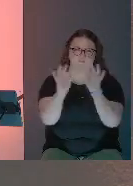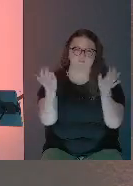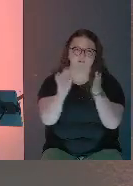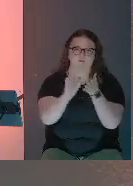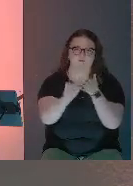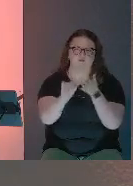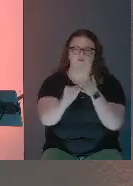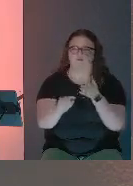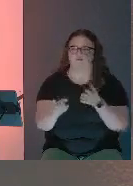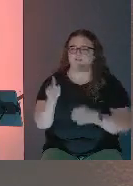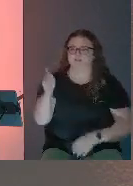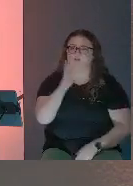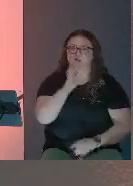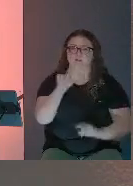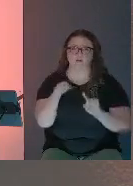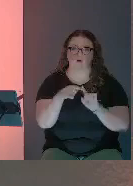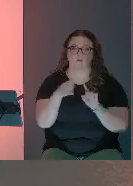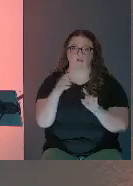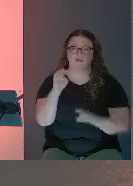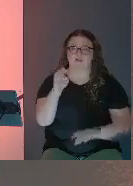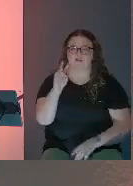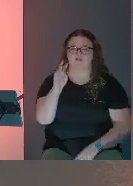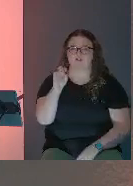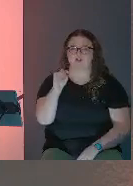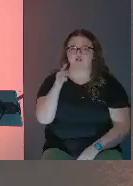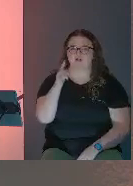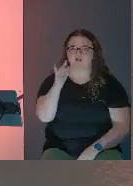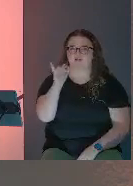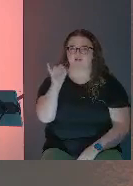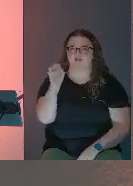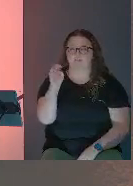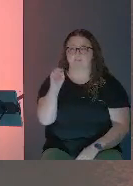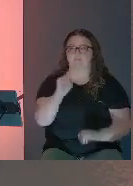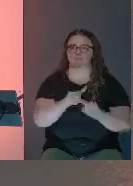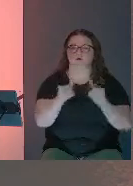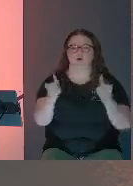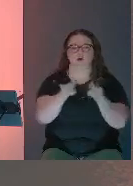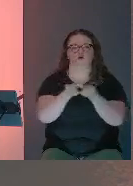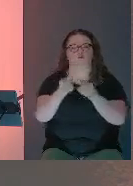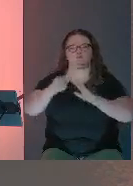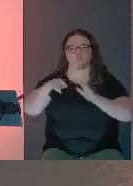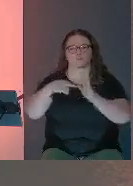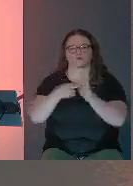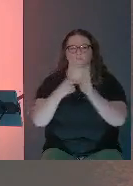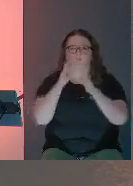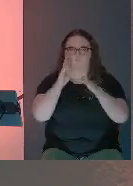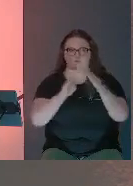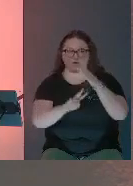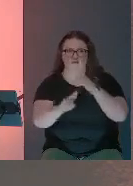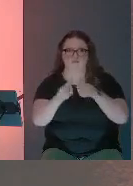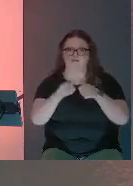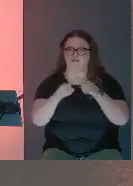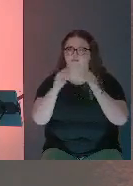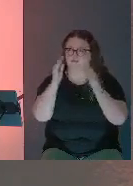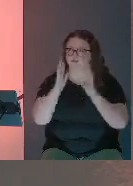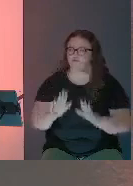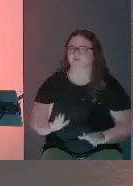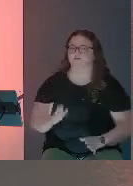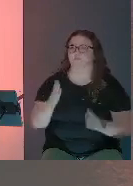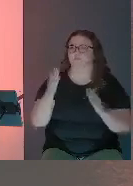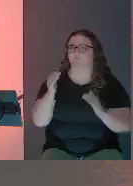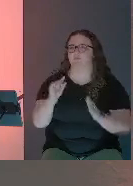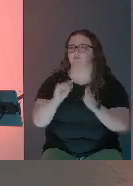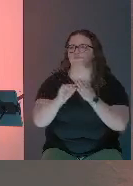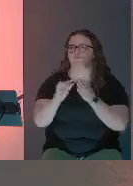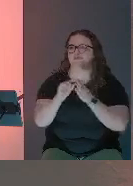here on Wednesday night, he talked about evangelism, but he's also been laying out the role of prophets and teachers. And listen to verse 11. And he